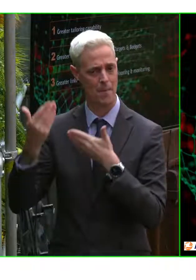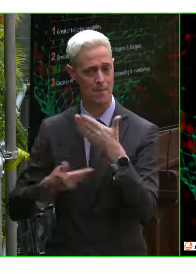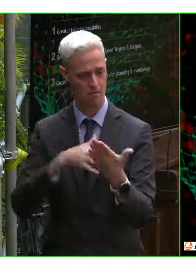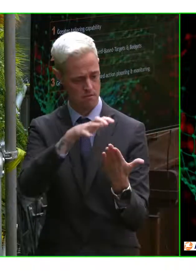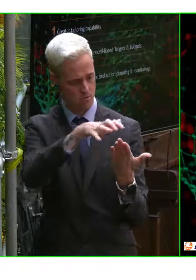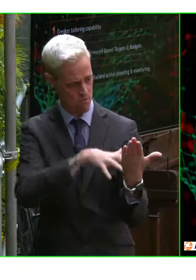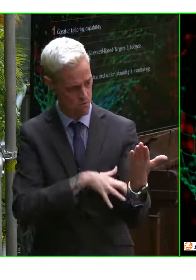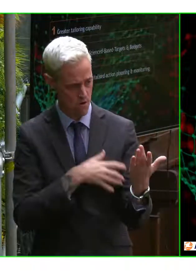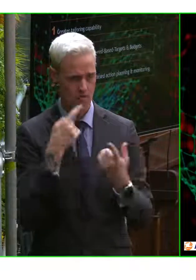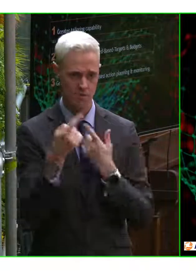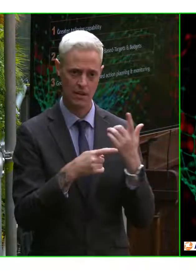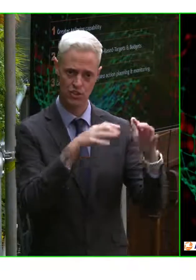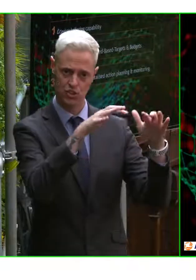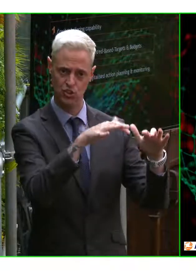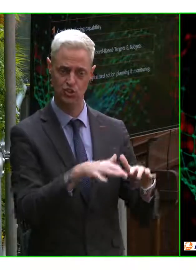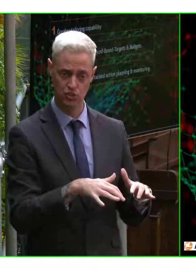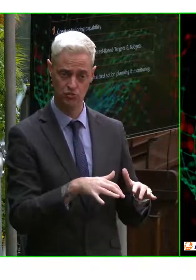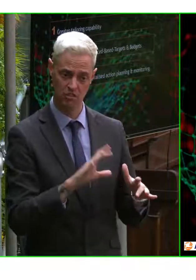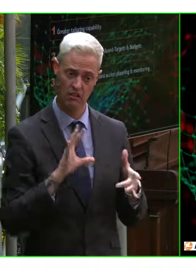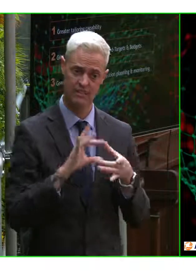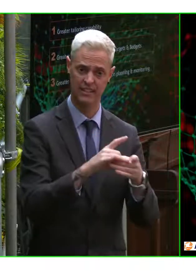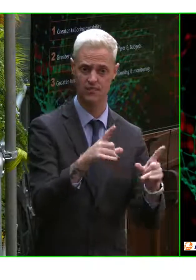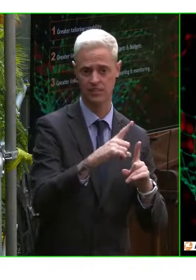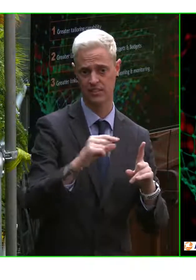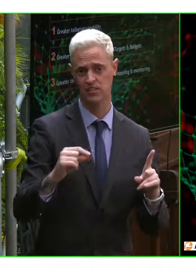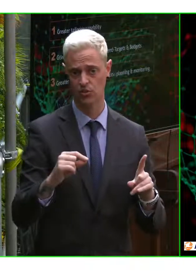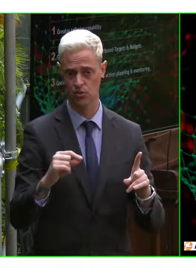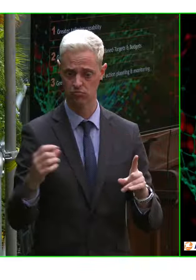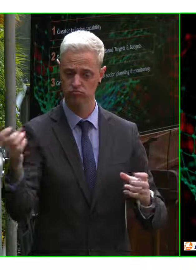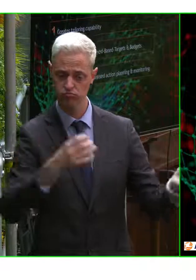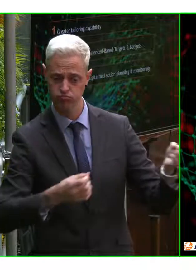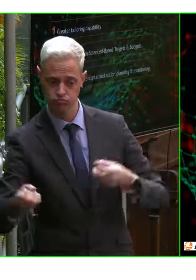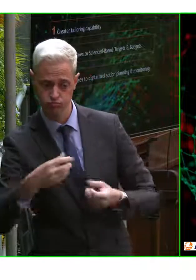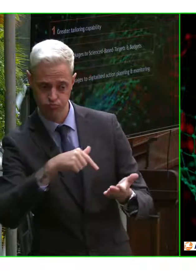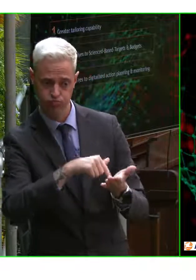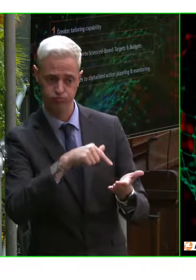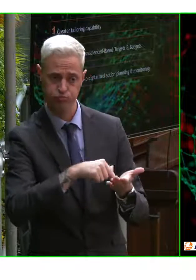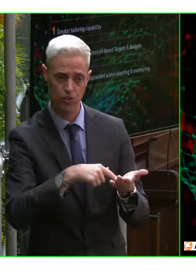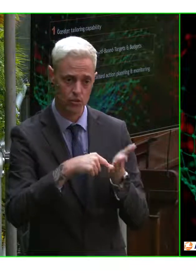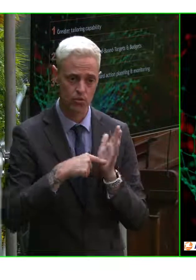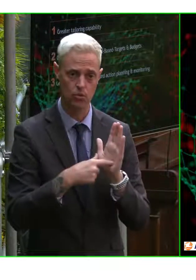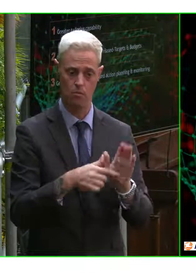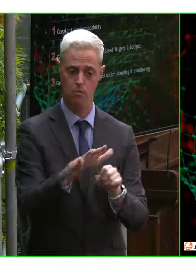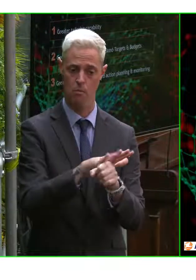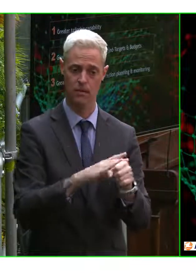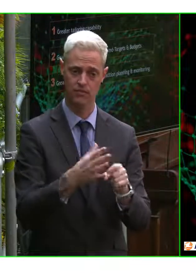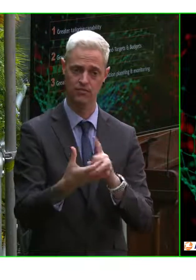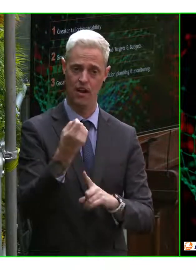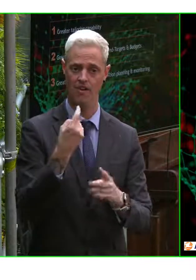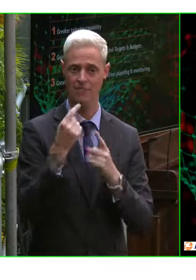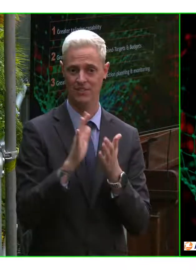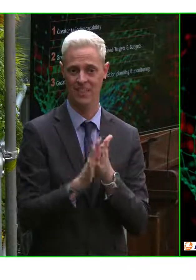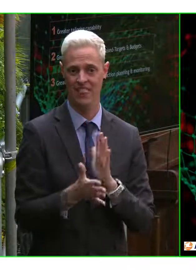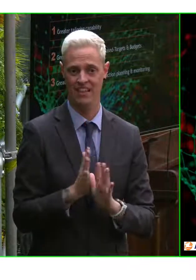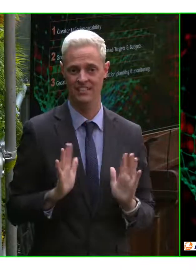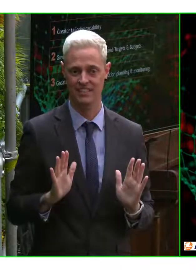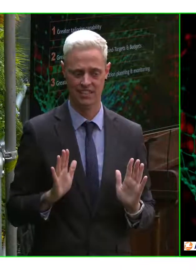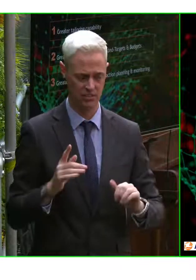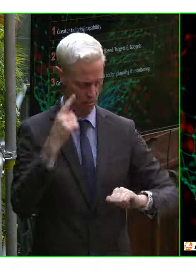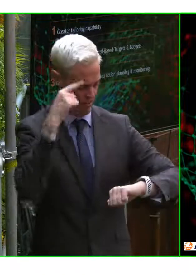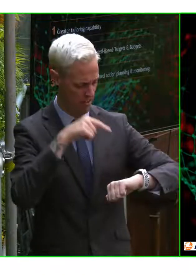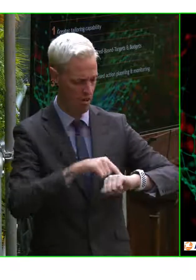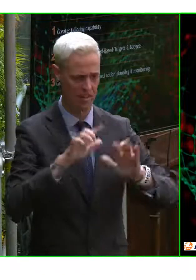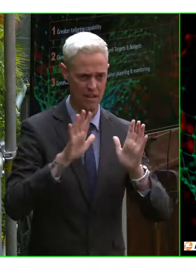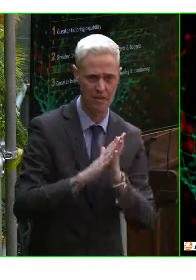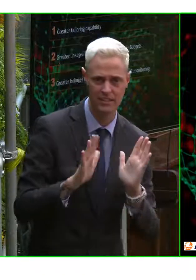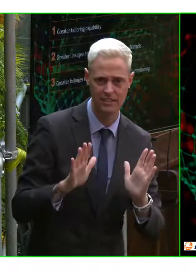there to build things around this digitally and make life a lot easier for people. That's probably me about 10 minutes, but yeah, thanks for having us.